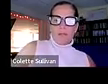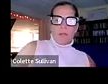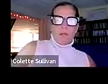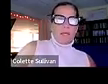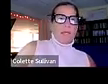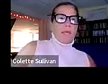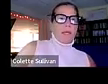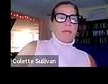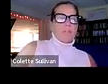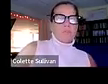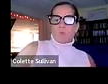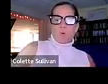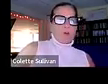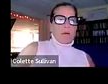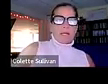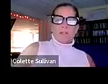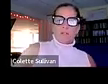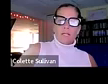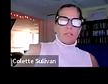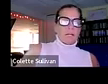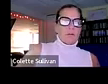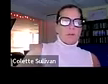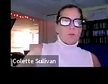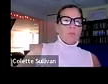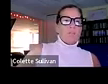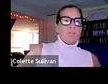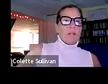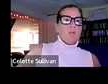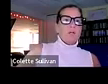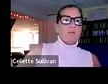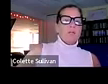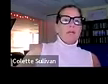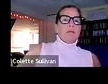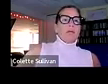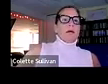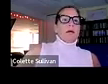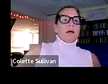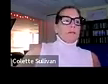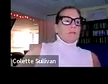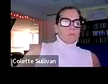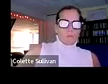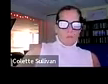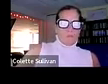PowerPoint. And so if you want to go back and look at it later, it will be available.